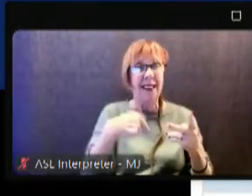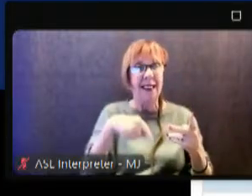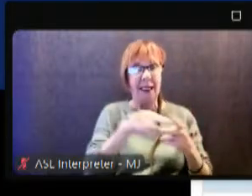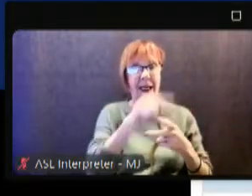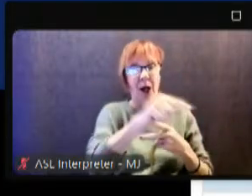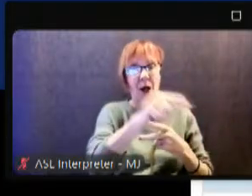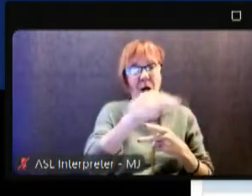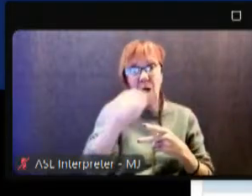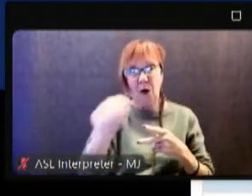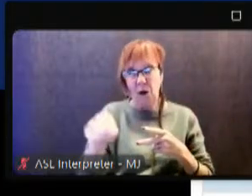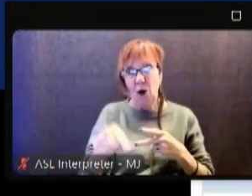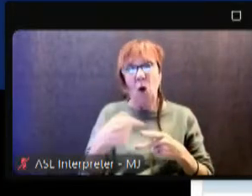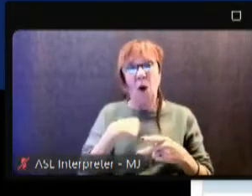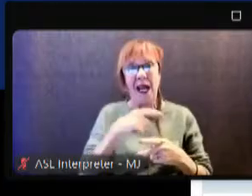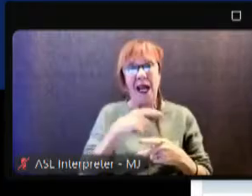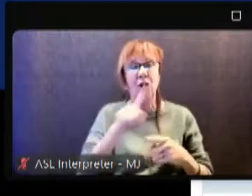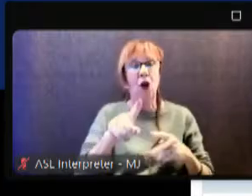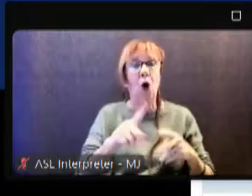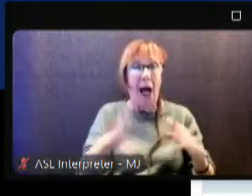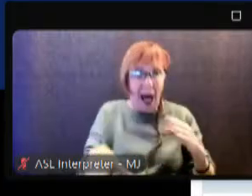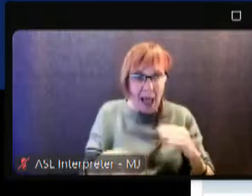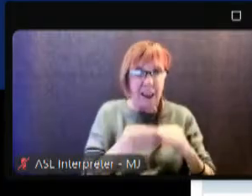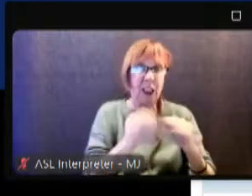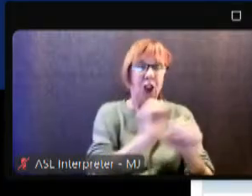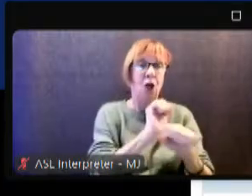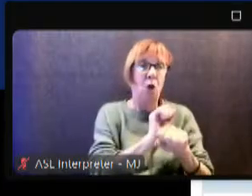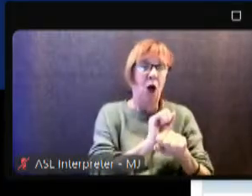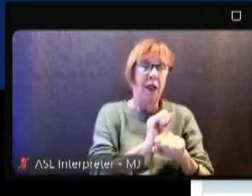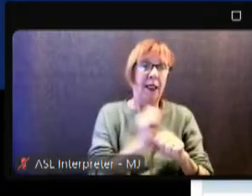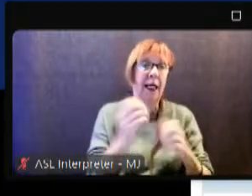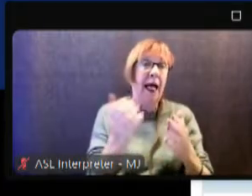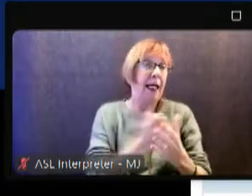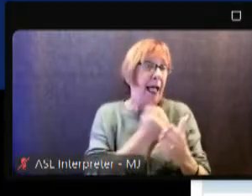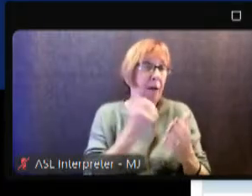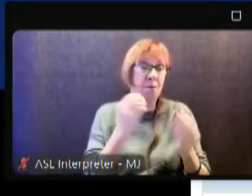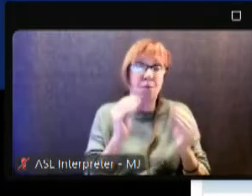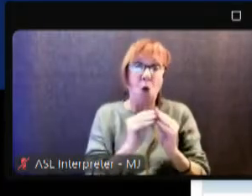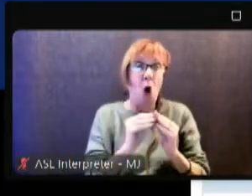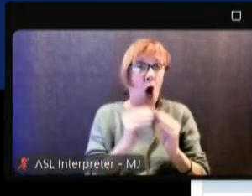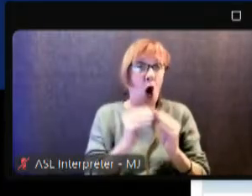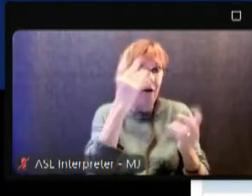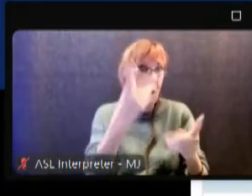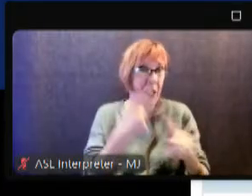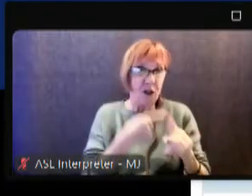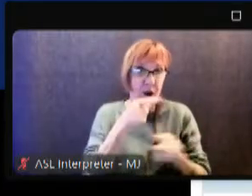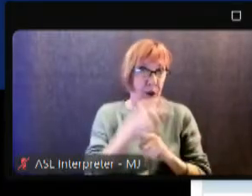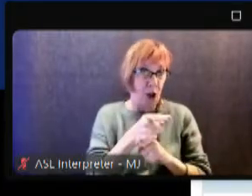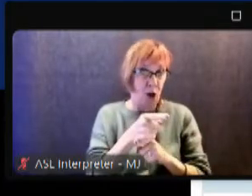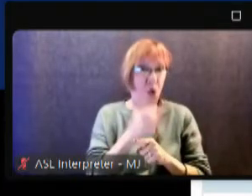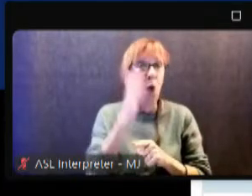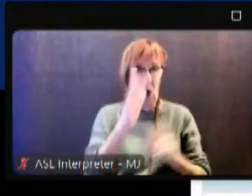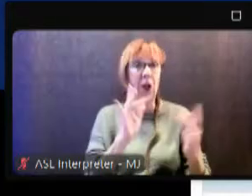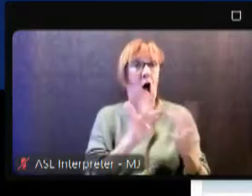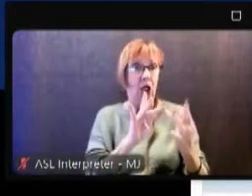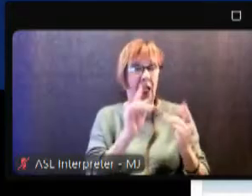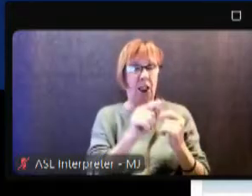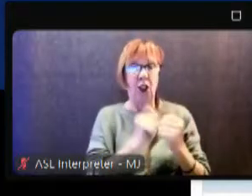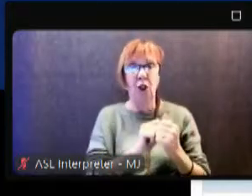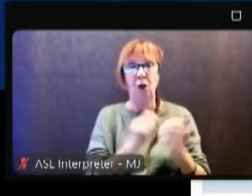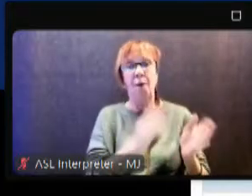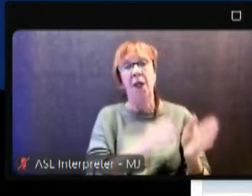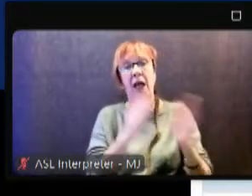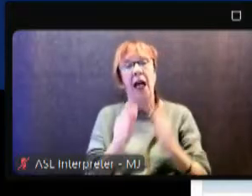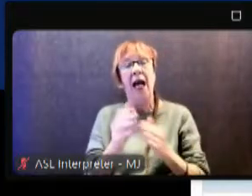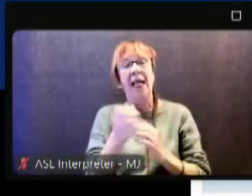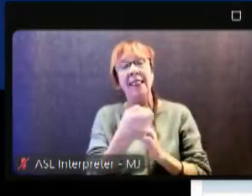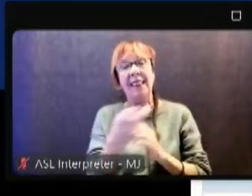of these we have to get more information from you, and we will be reaching out to you. Some of them might have some new construction or maybe